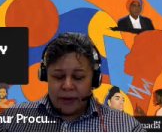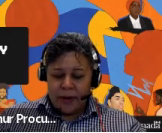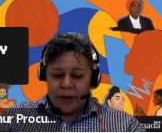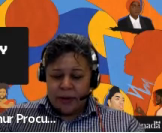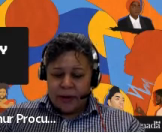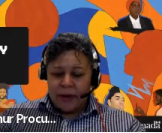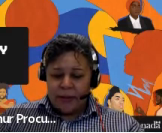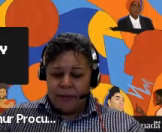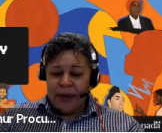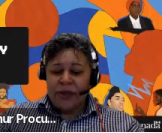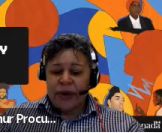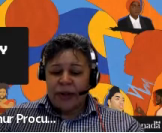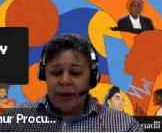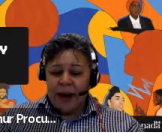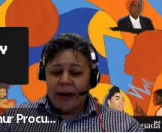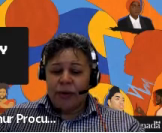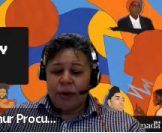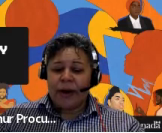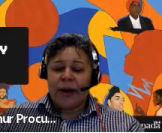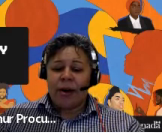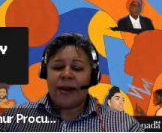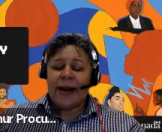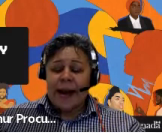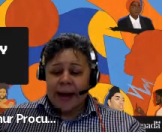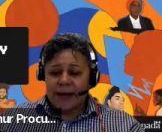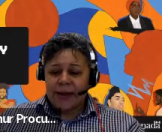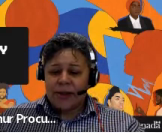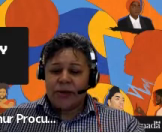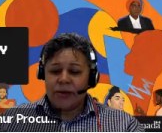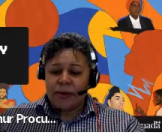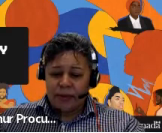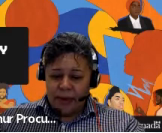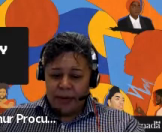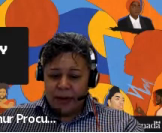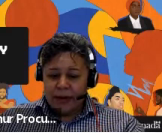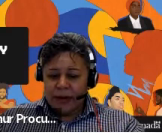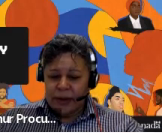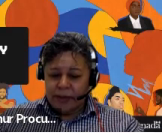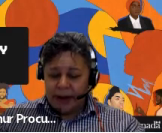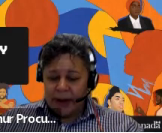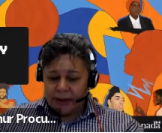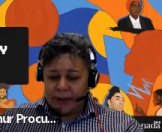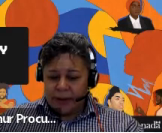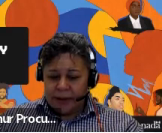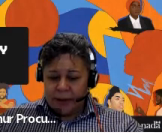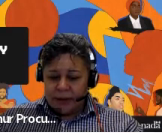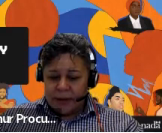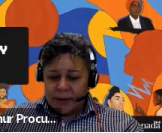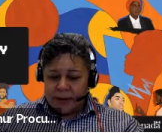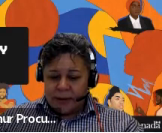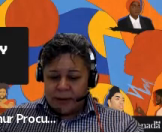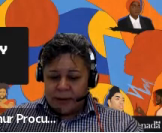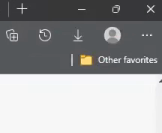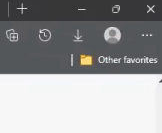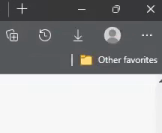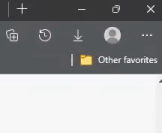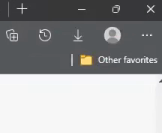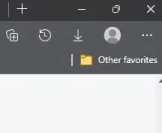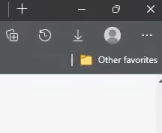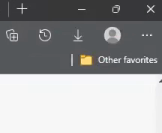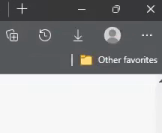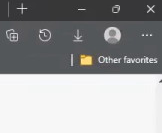would be doing the buying or are connected to the people that are doing the buying. I just